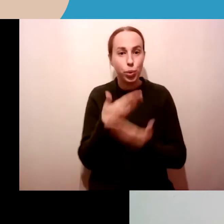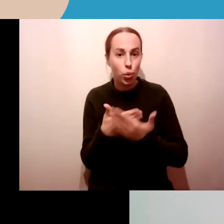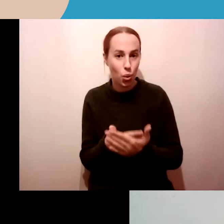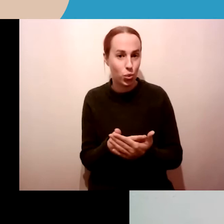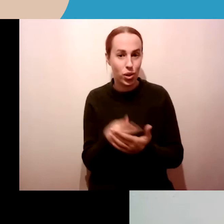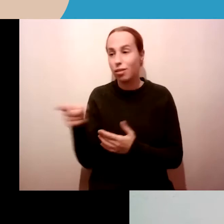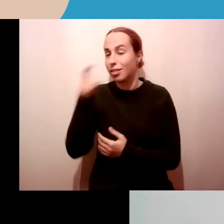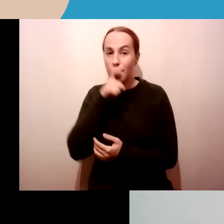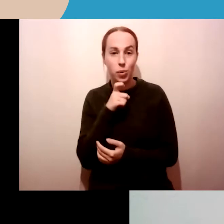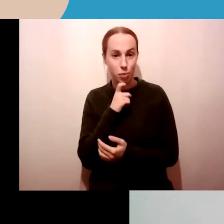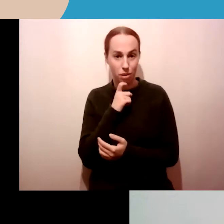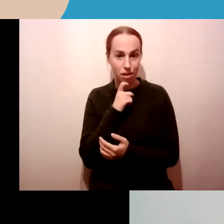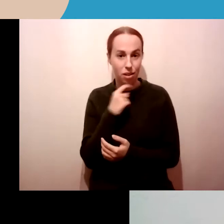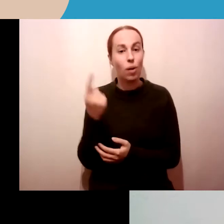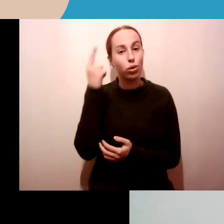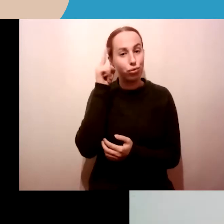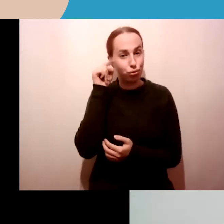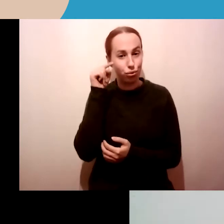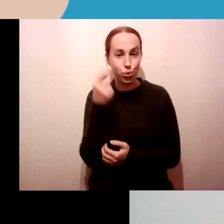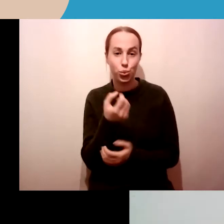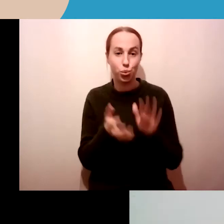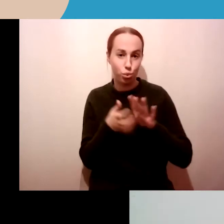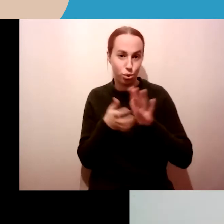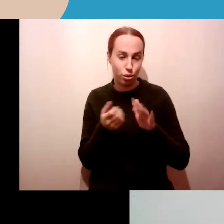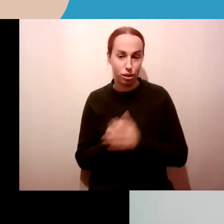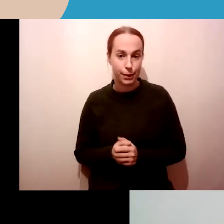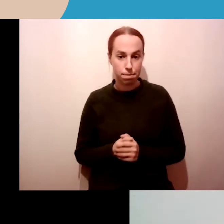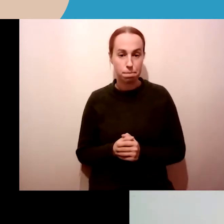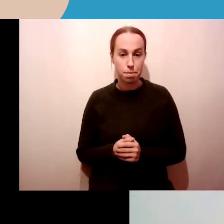or that way. It's the question of knowledge and mentality.